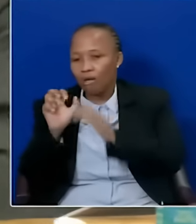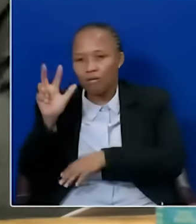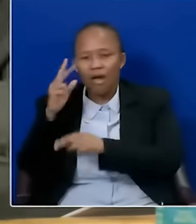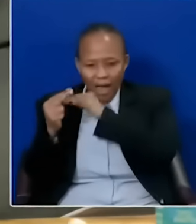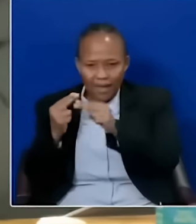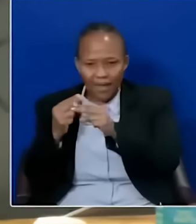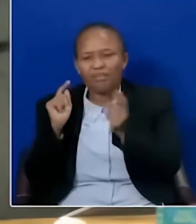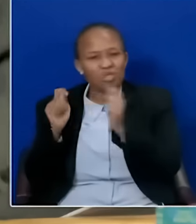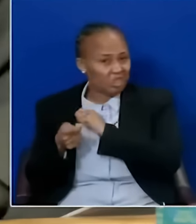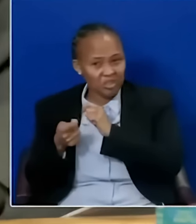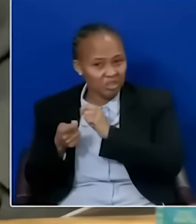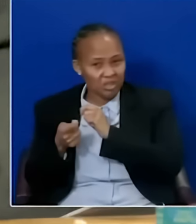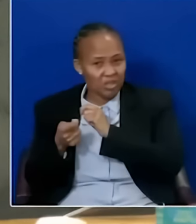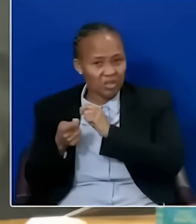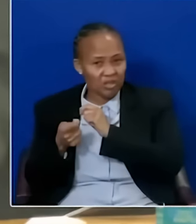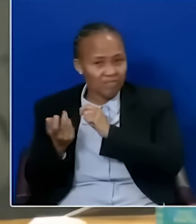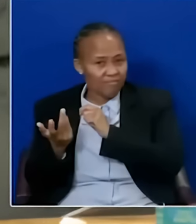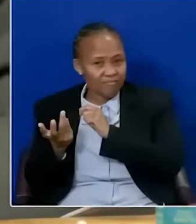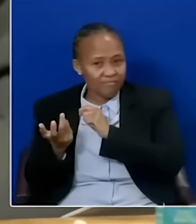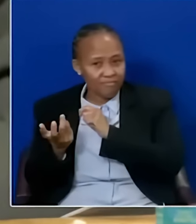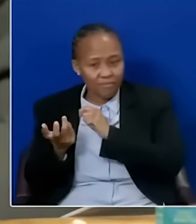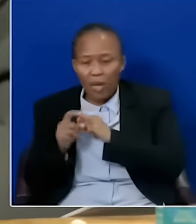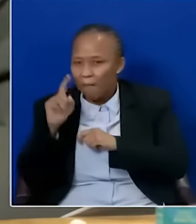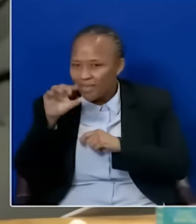Should it be in a log sheet? Should it be in